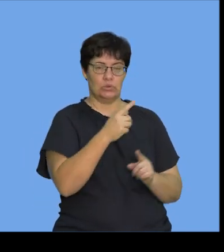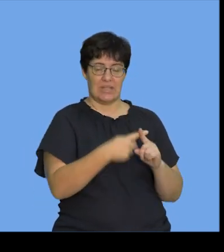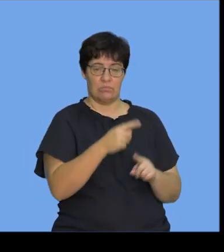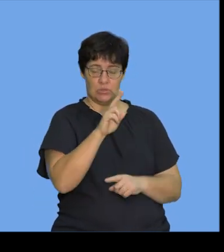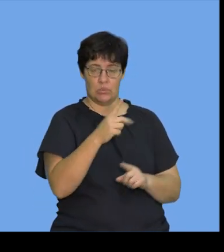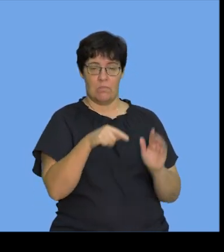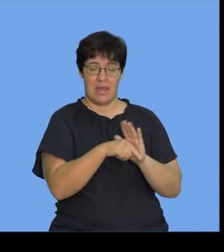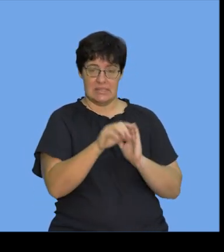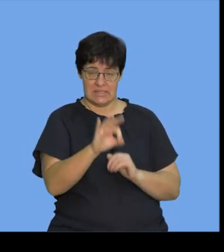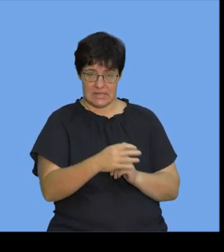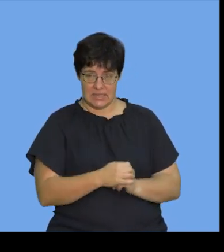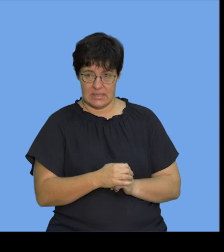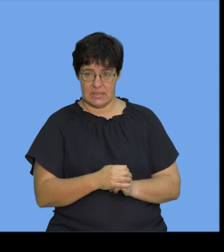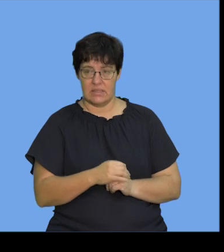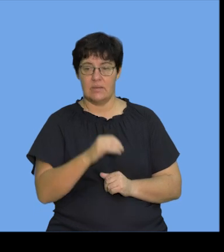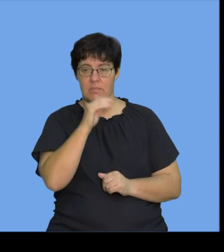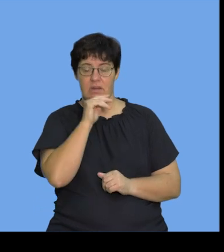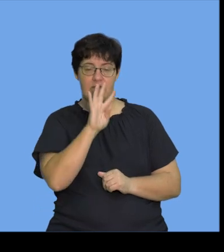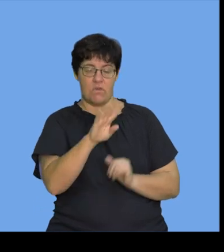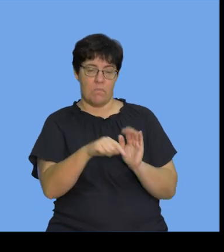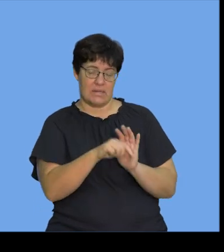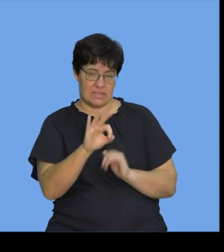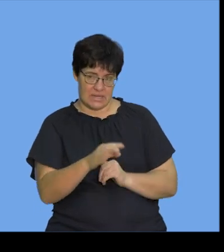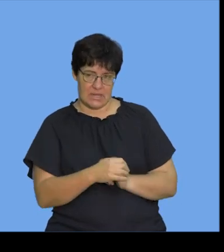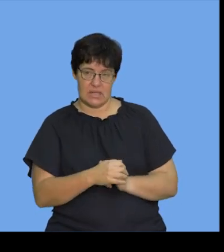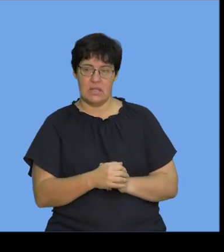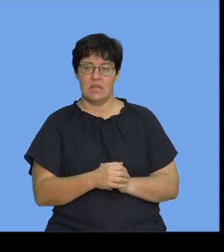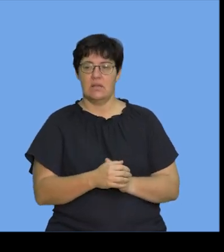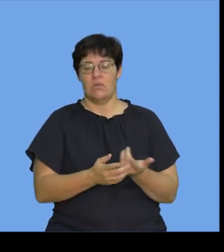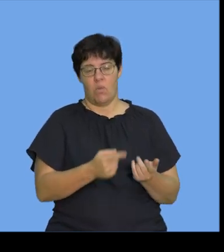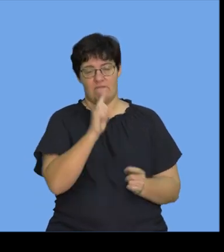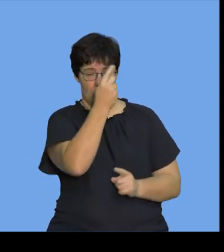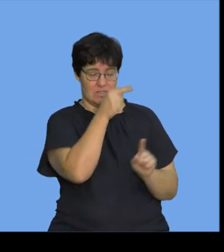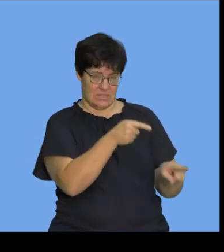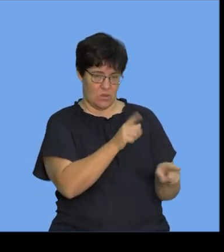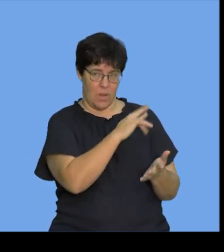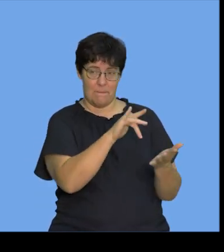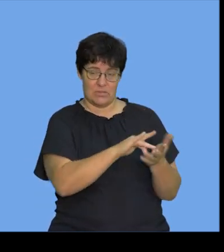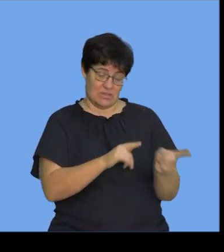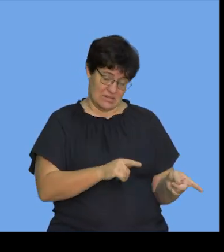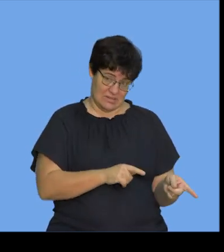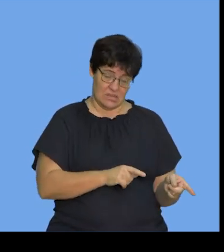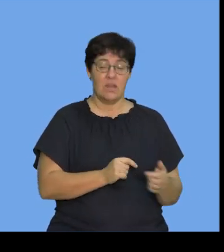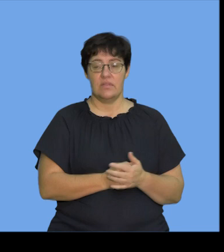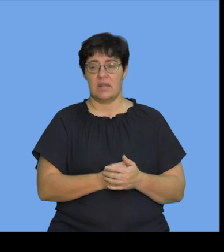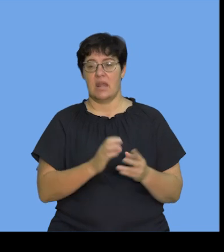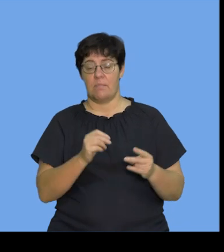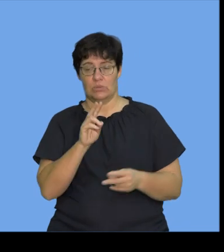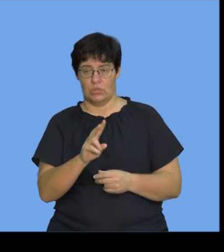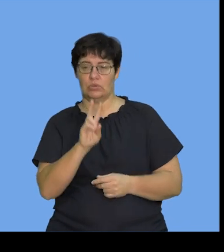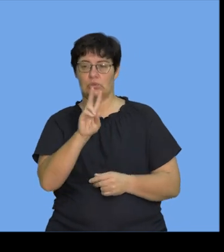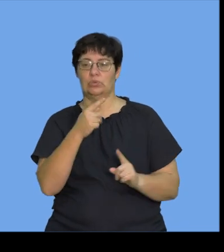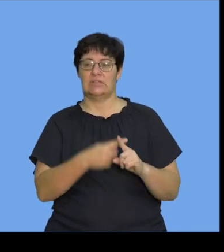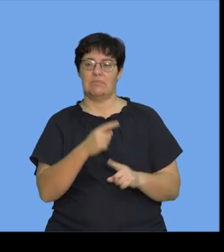3, which is 4 minus 3. That's term number 1, right? Because the first position is at number 2. And then it will be 2 times 3, which